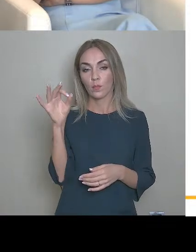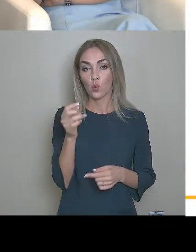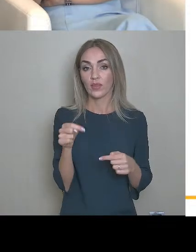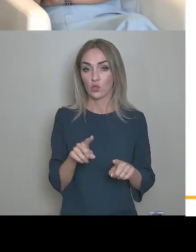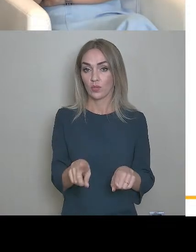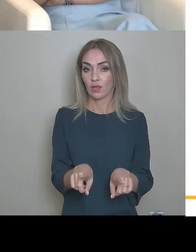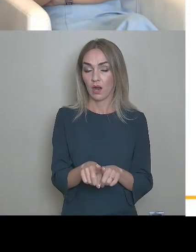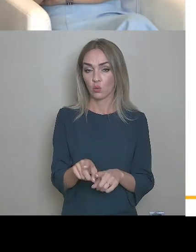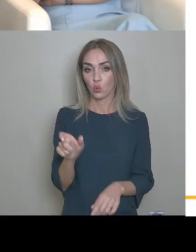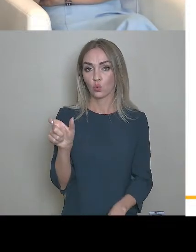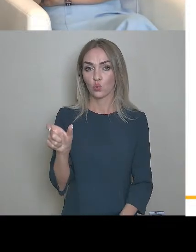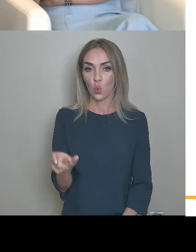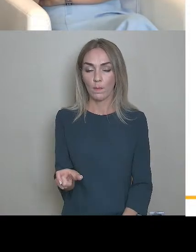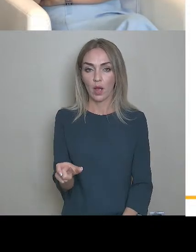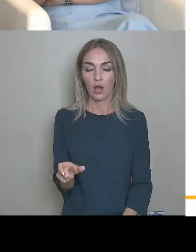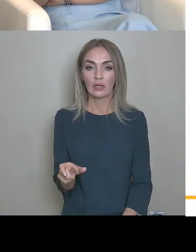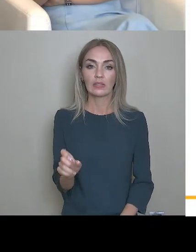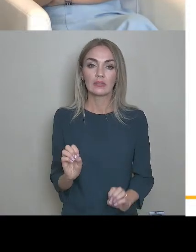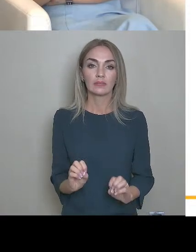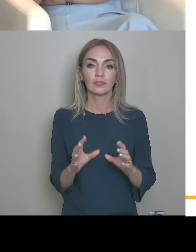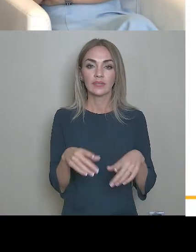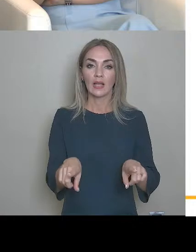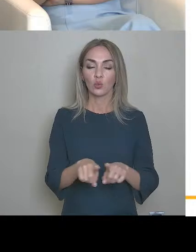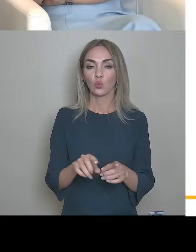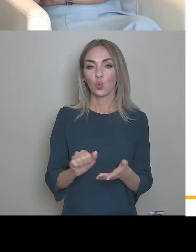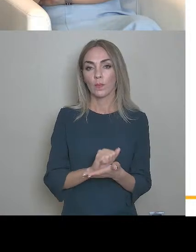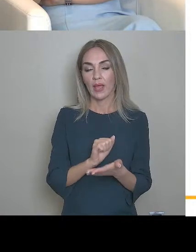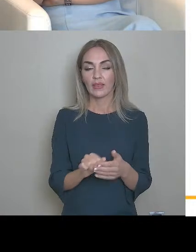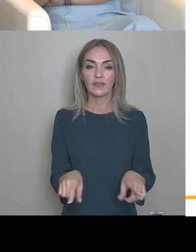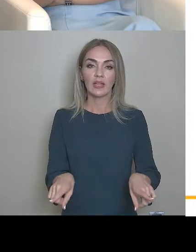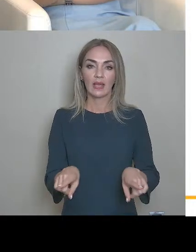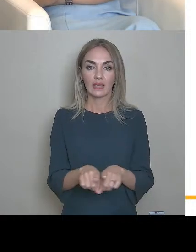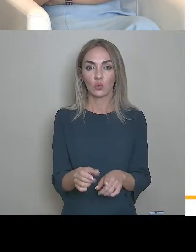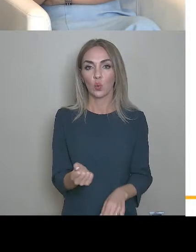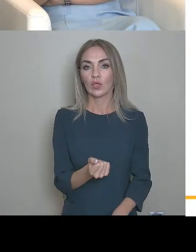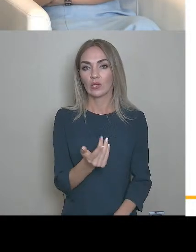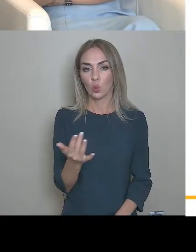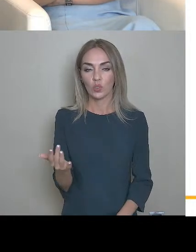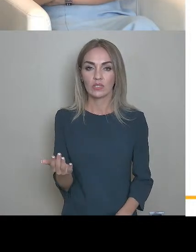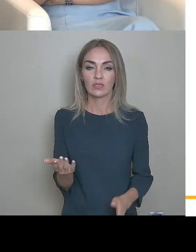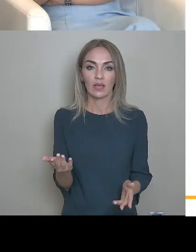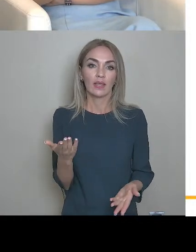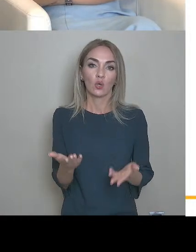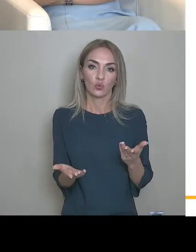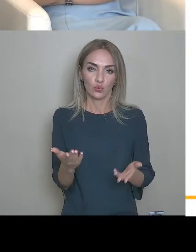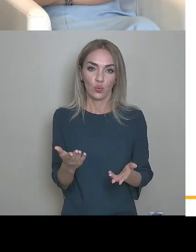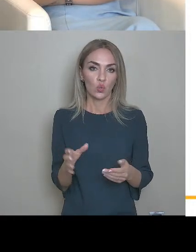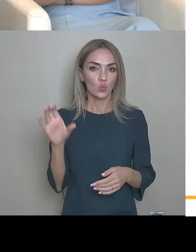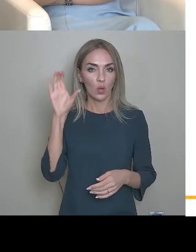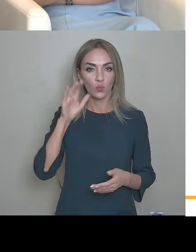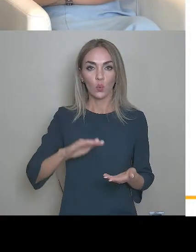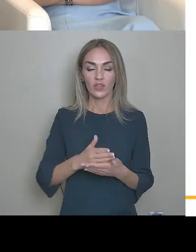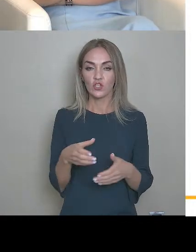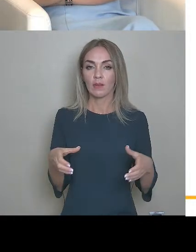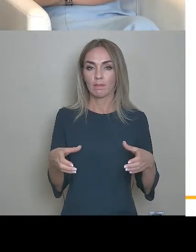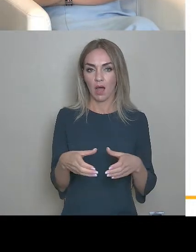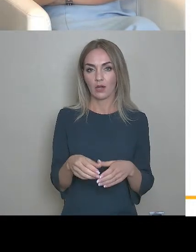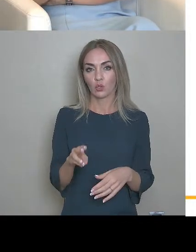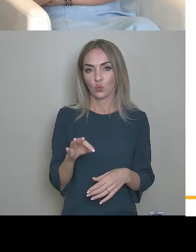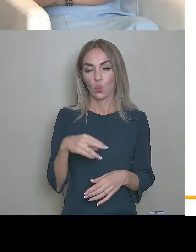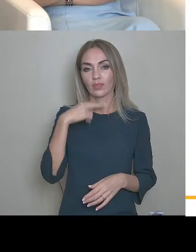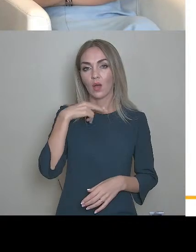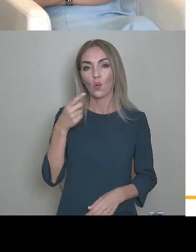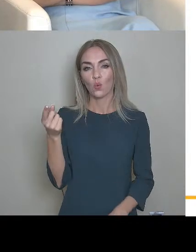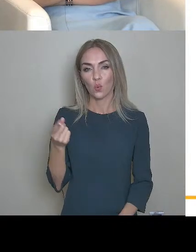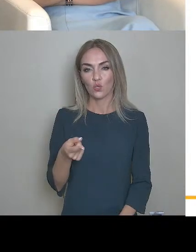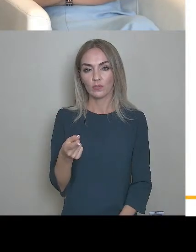they have to issue the notification that this individual has submitted these documents and such quantity and so on and so